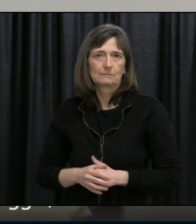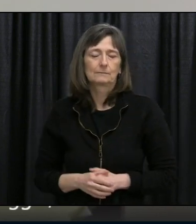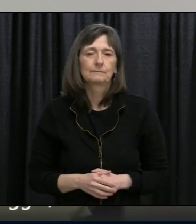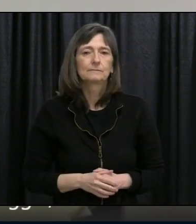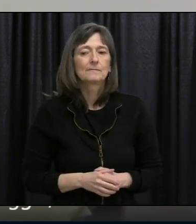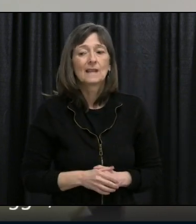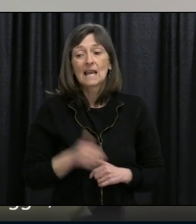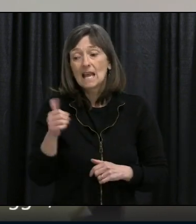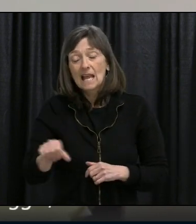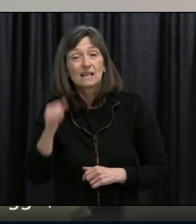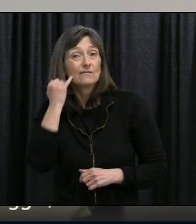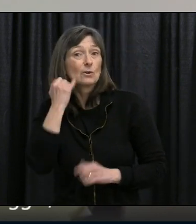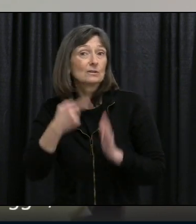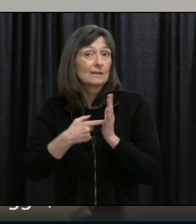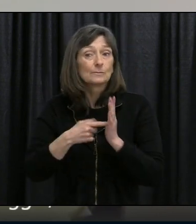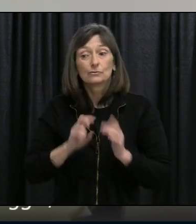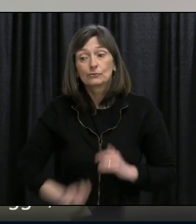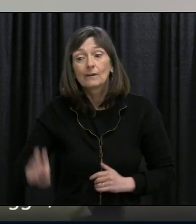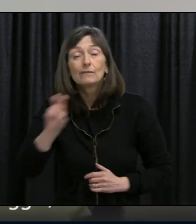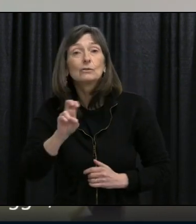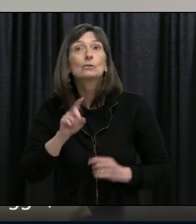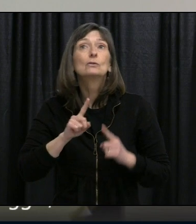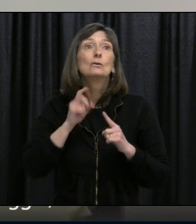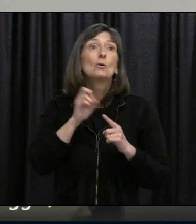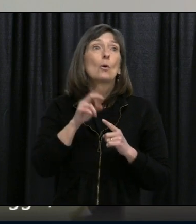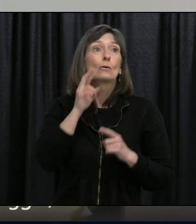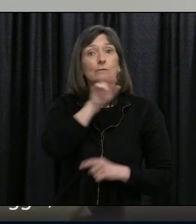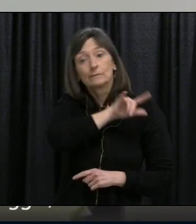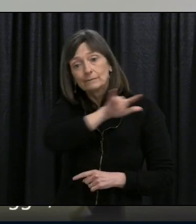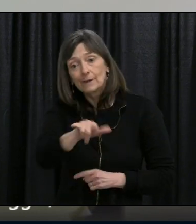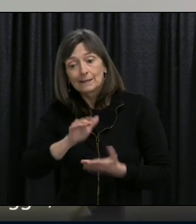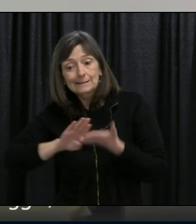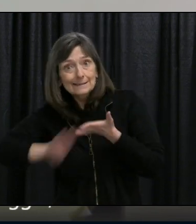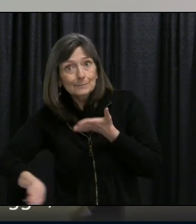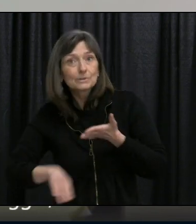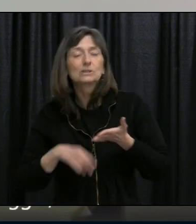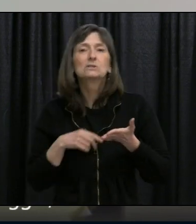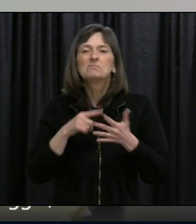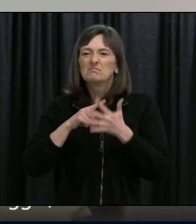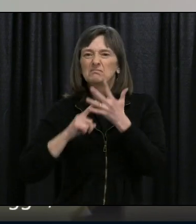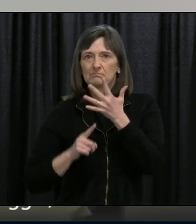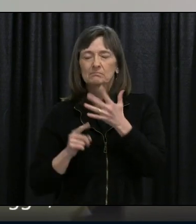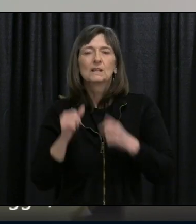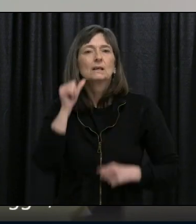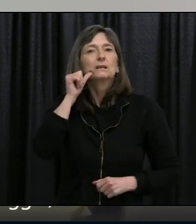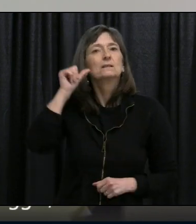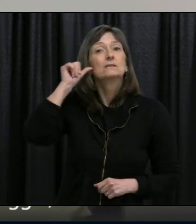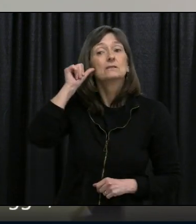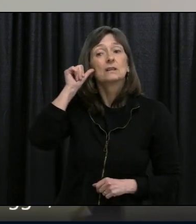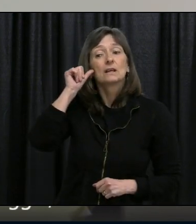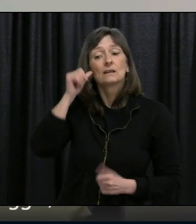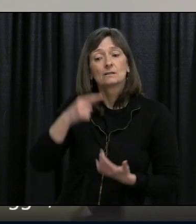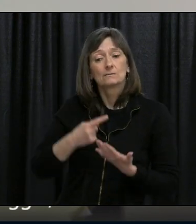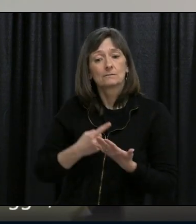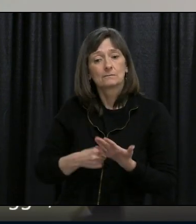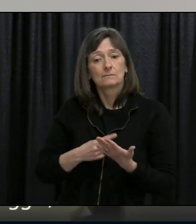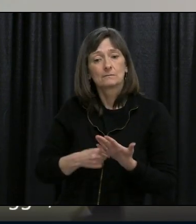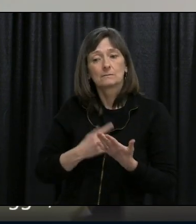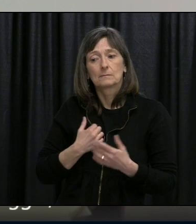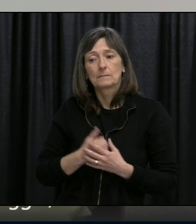around travel, information around exemptions. Yesterday, the topic was around resources